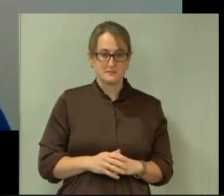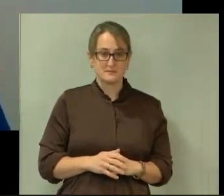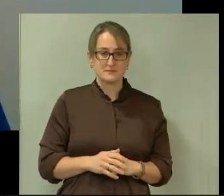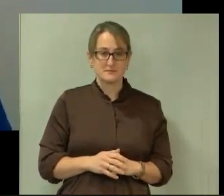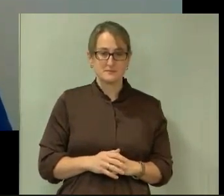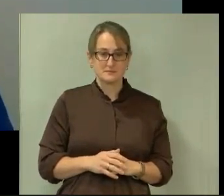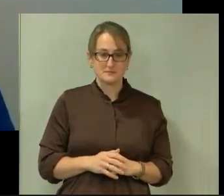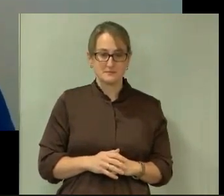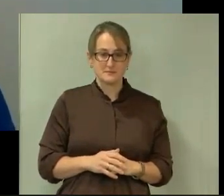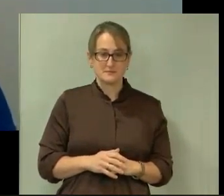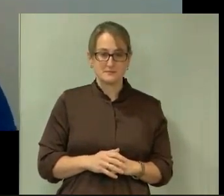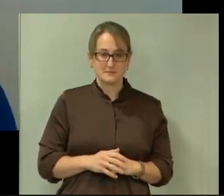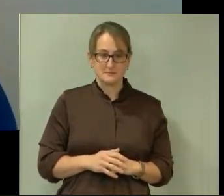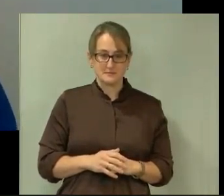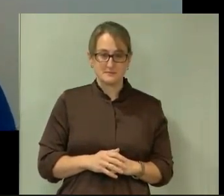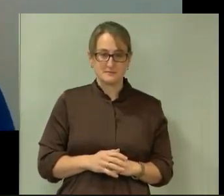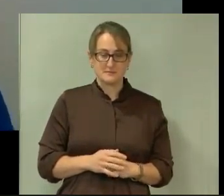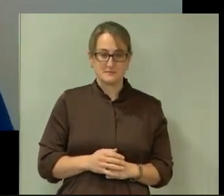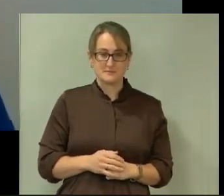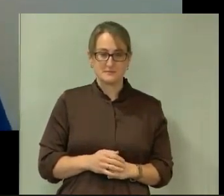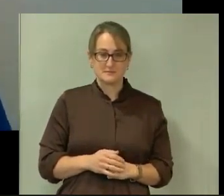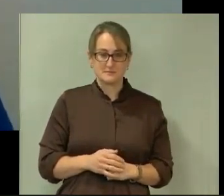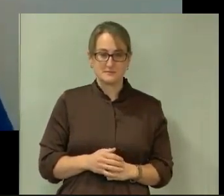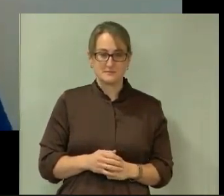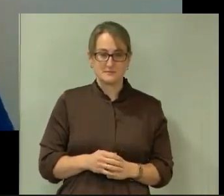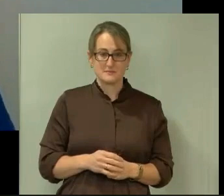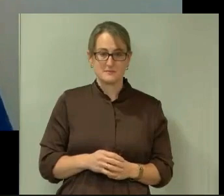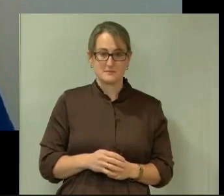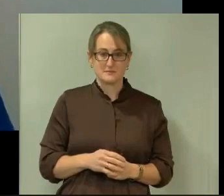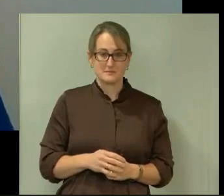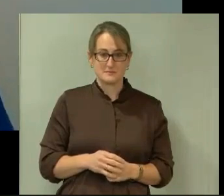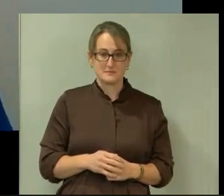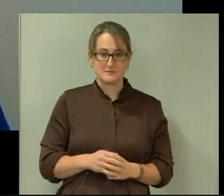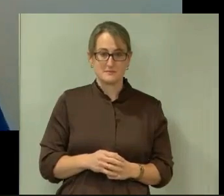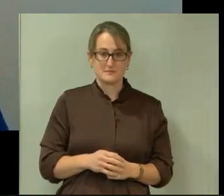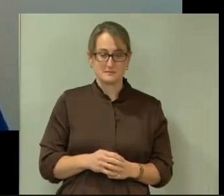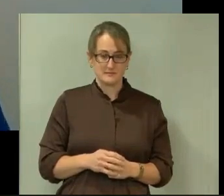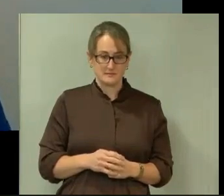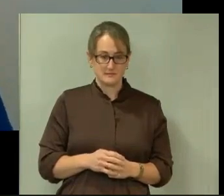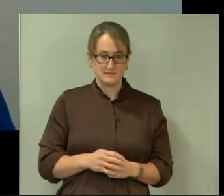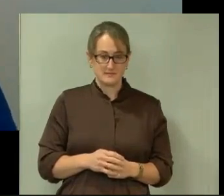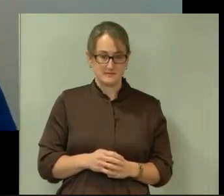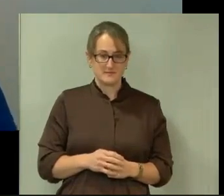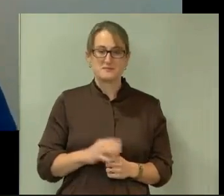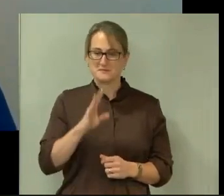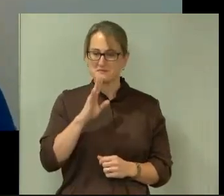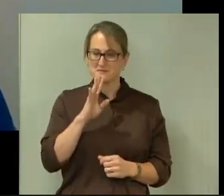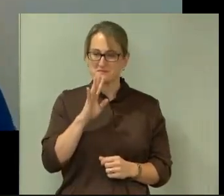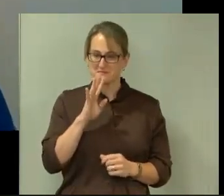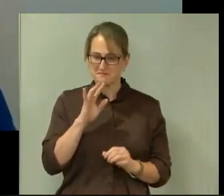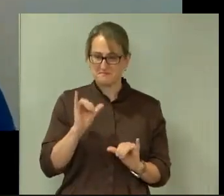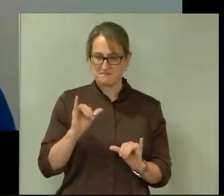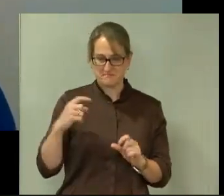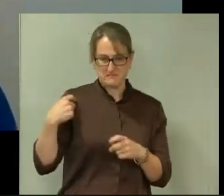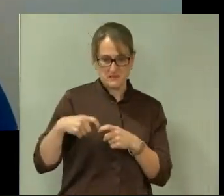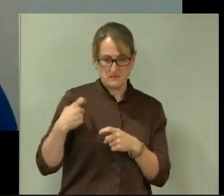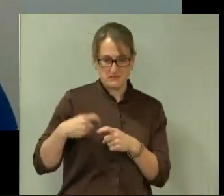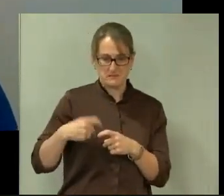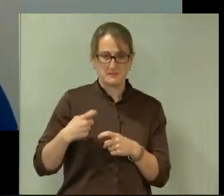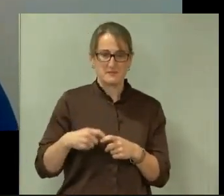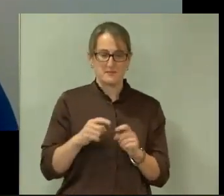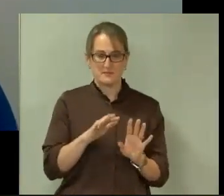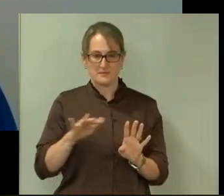poder interpretar toda mi plática hoy, pero quería decirles que es un honor estar